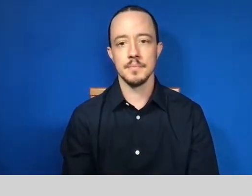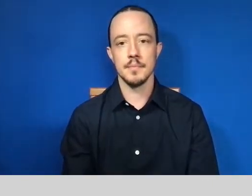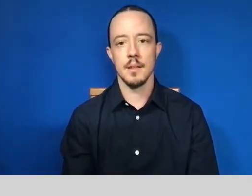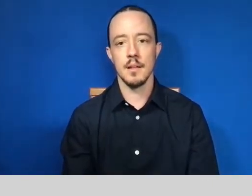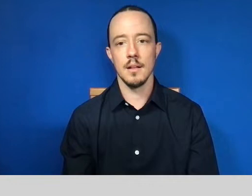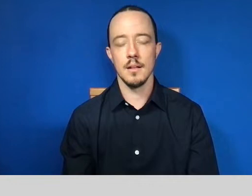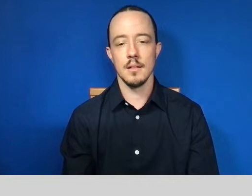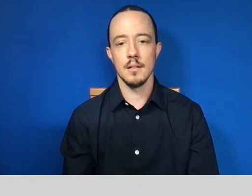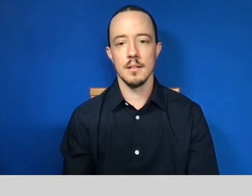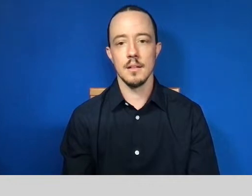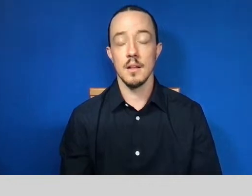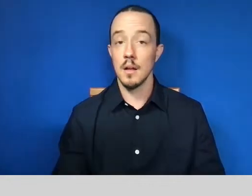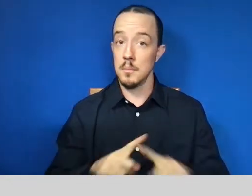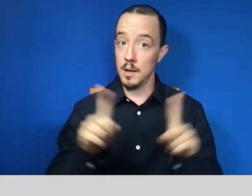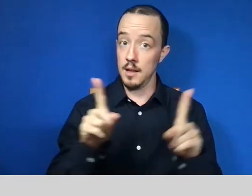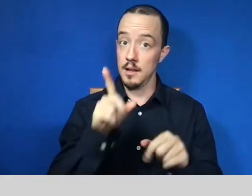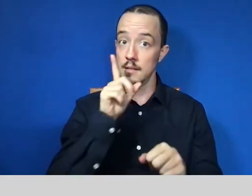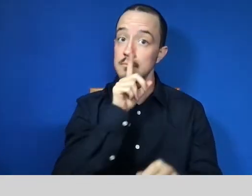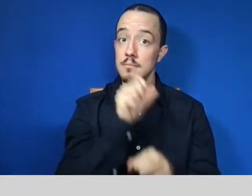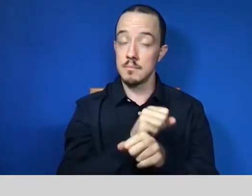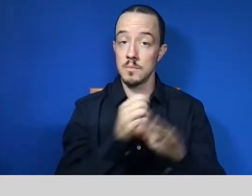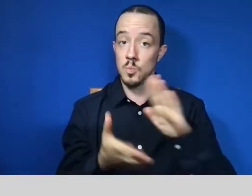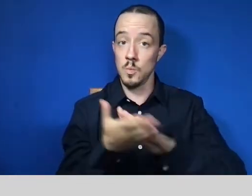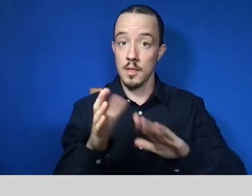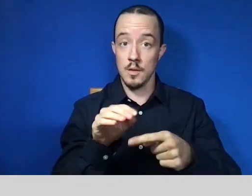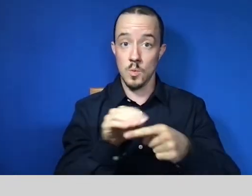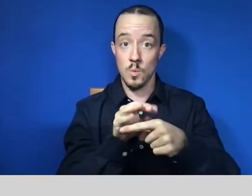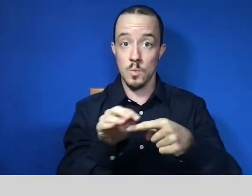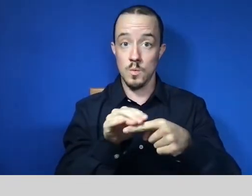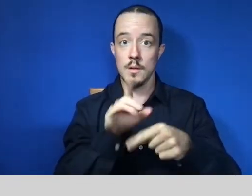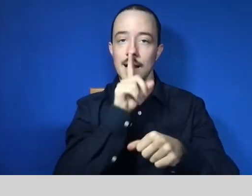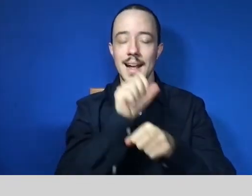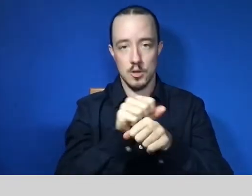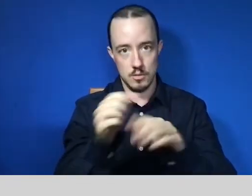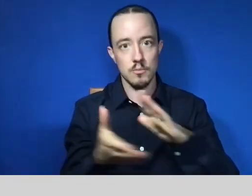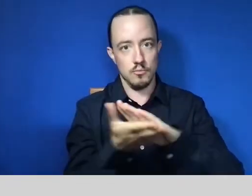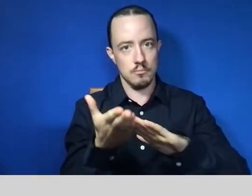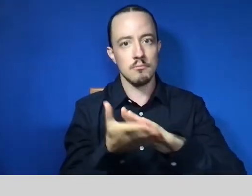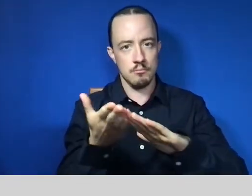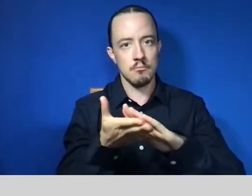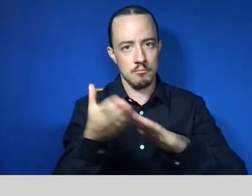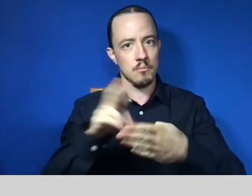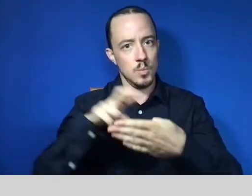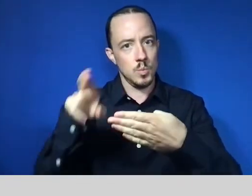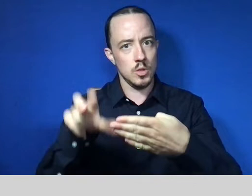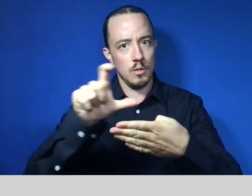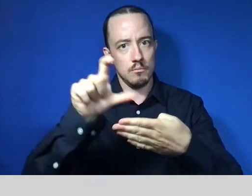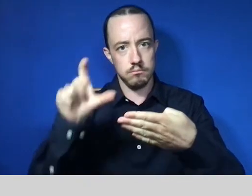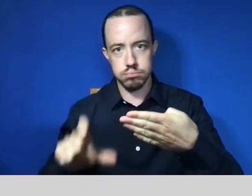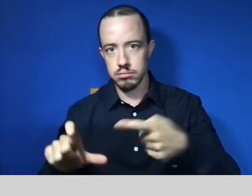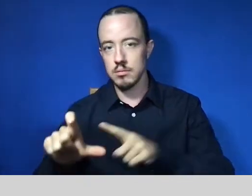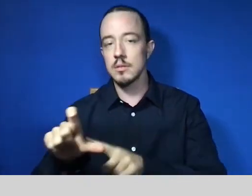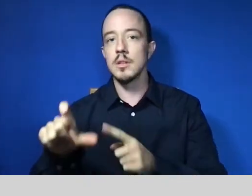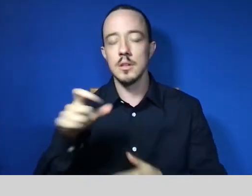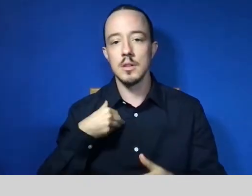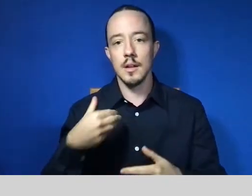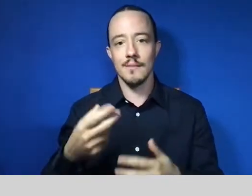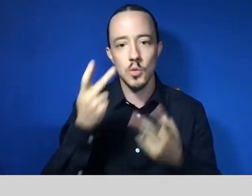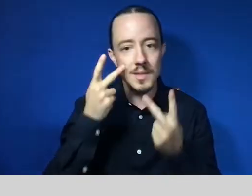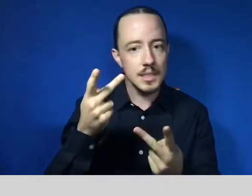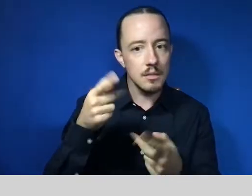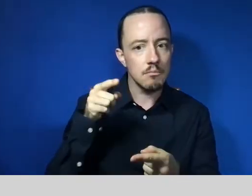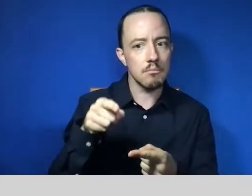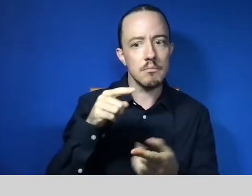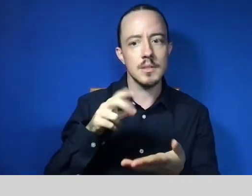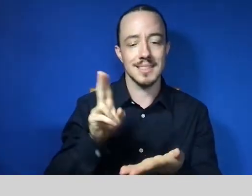But if we run the code, it actually runs. And if we print the original signature, we can see that